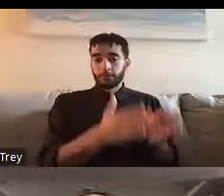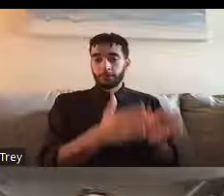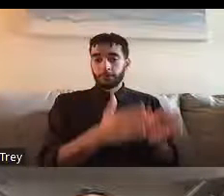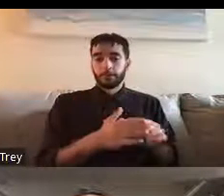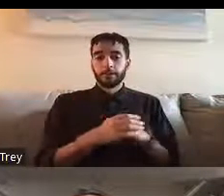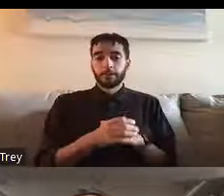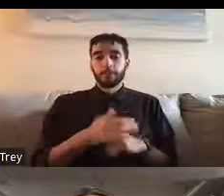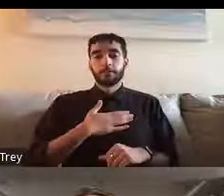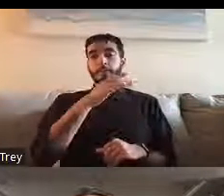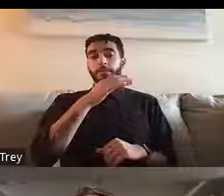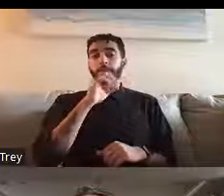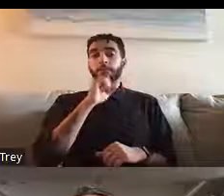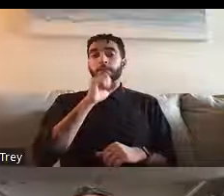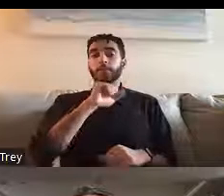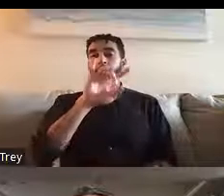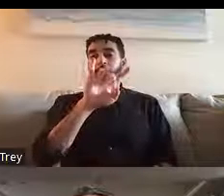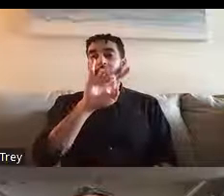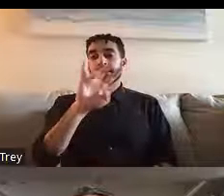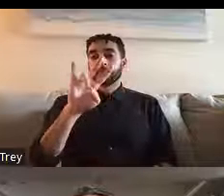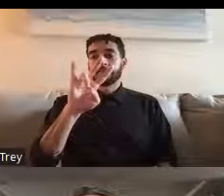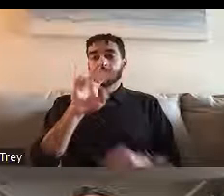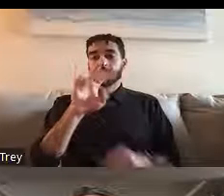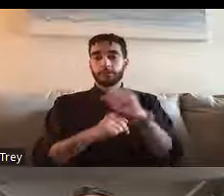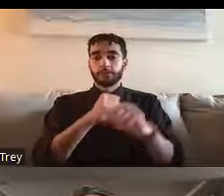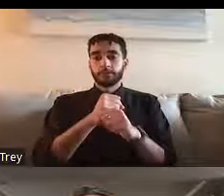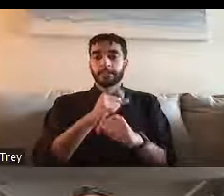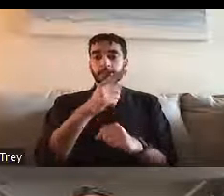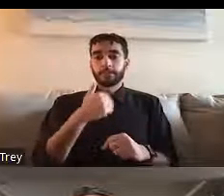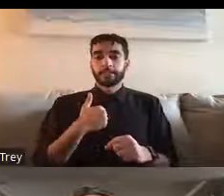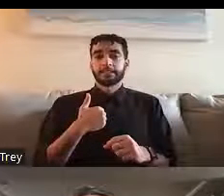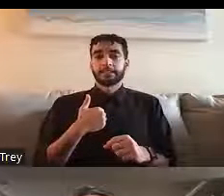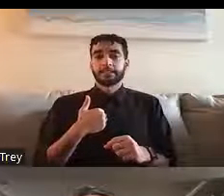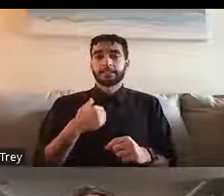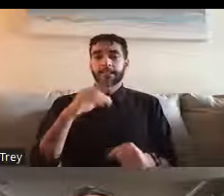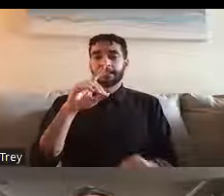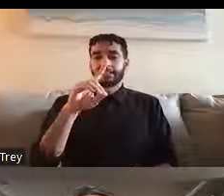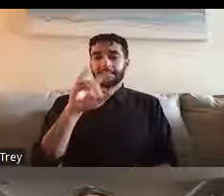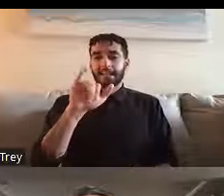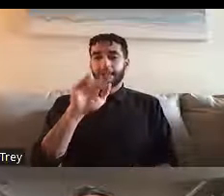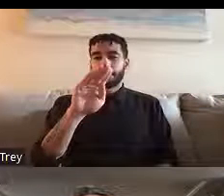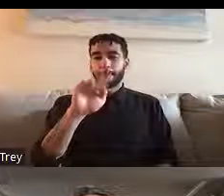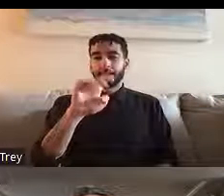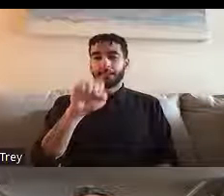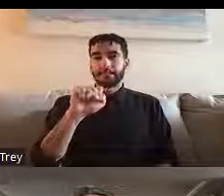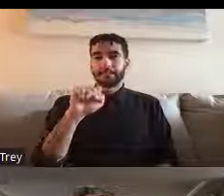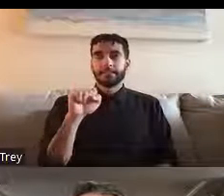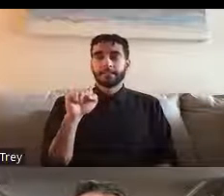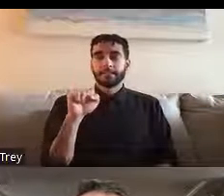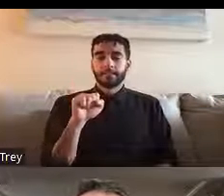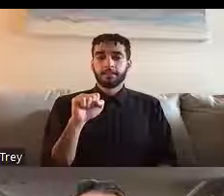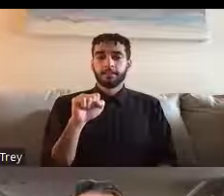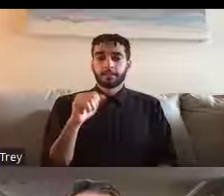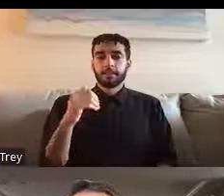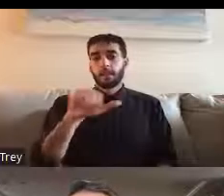is 87 years old. She has diabetic, heart problems, dementia, and depression, and